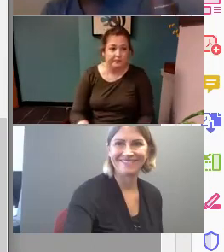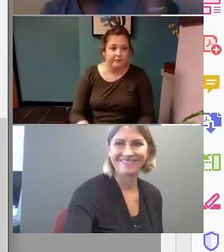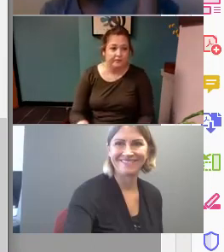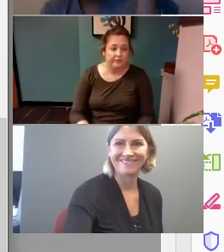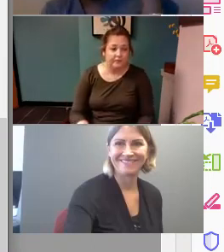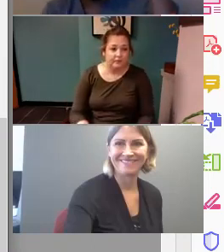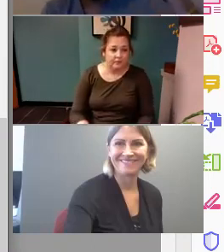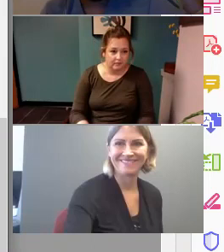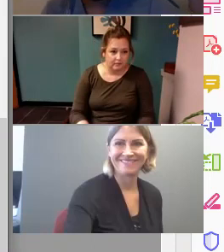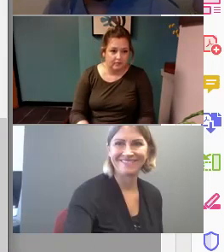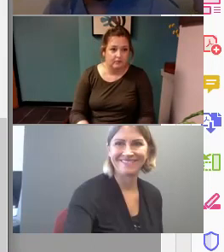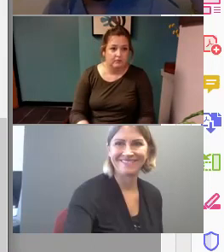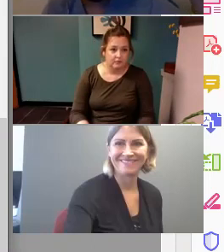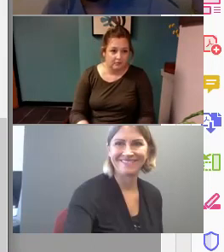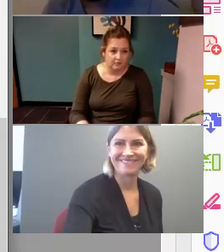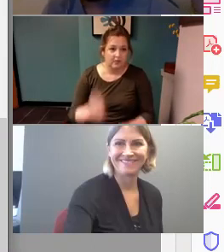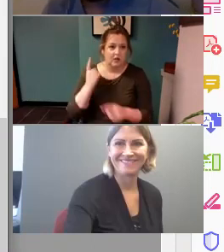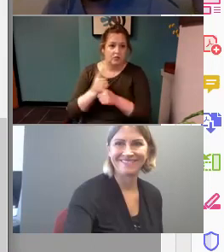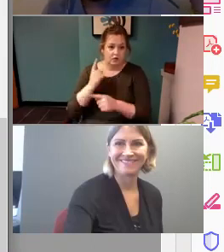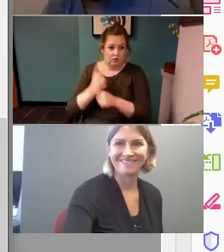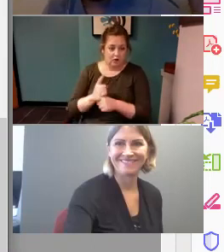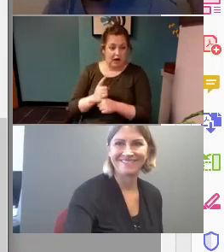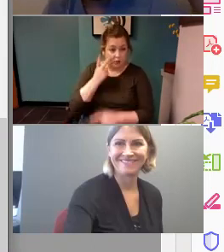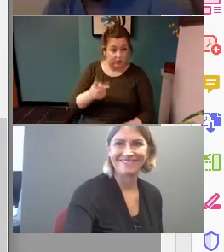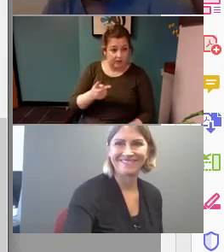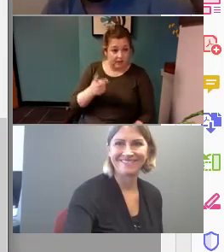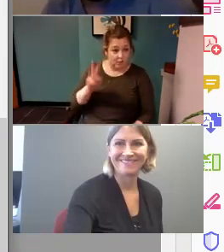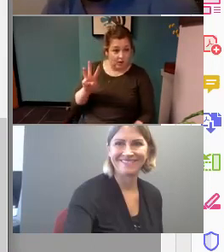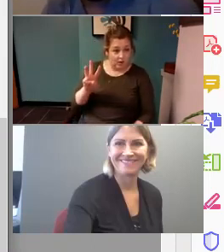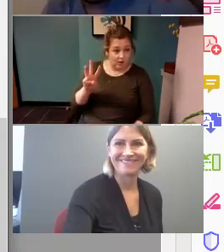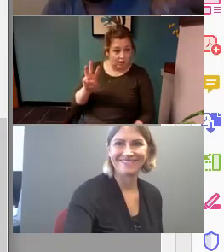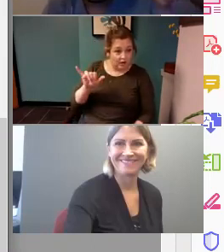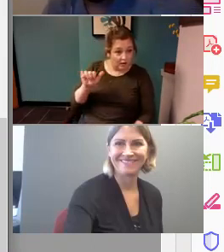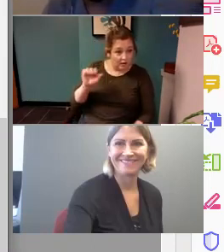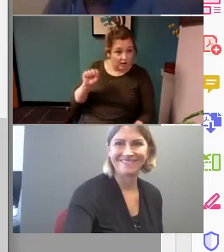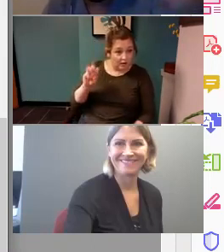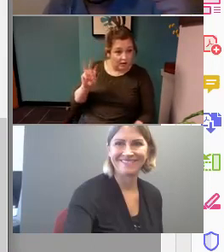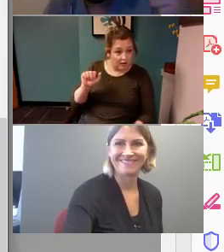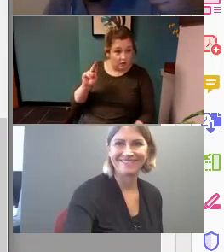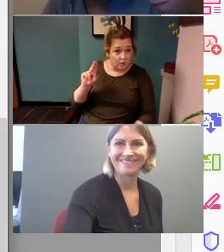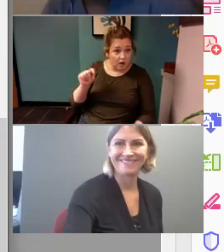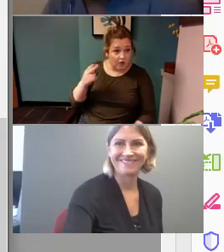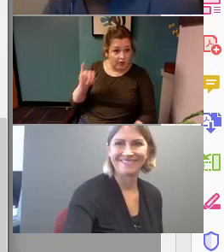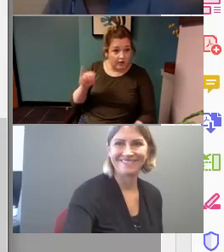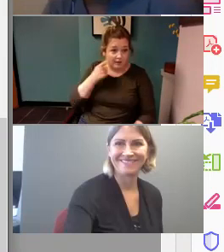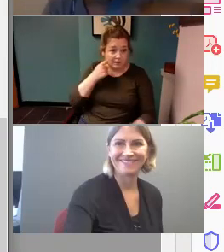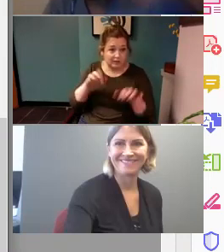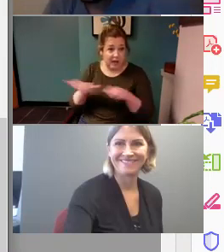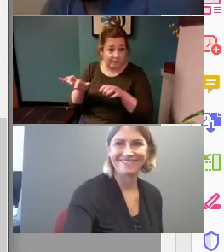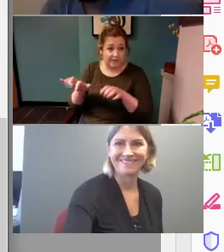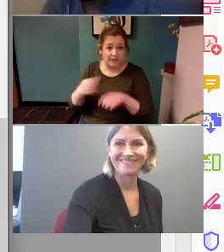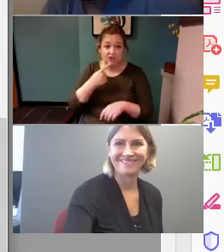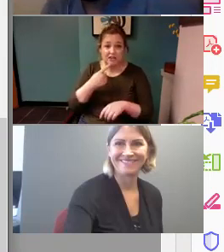Yes, Yaswanti, you're correct. Does everyone agree with Yaswanti here? That since it depends upon n, and since